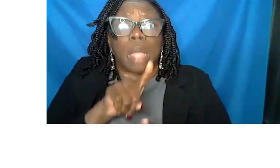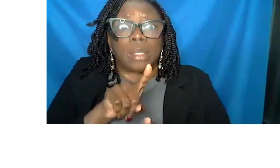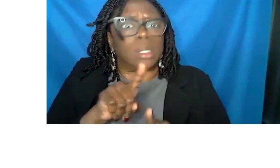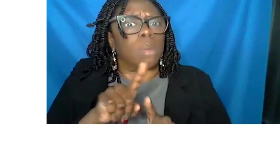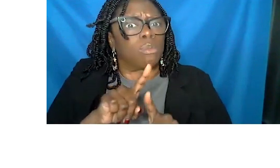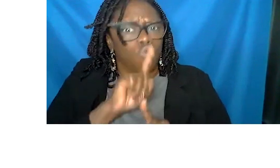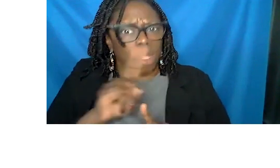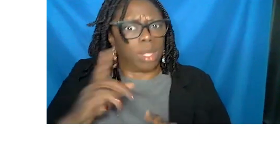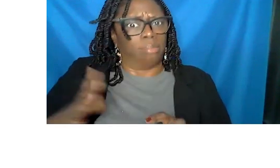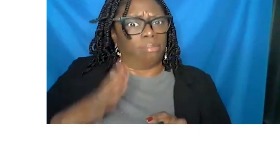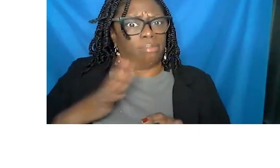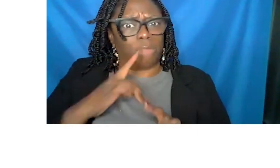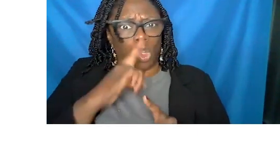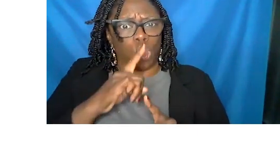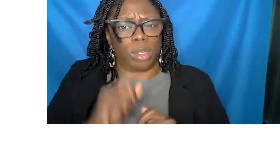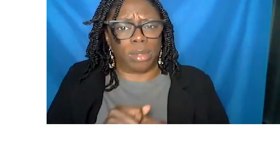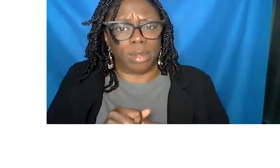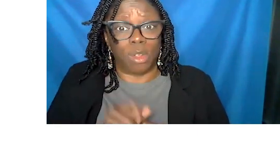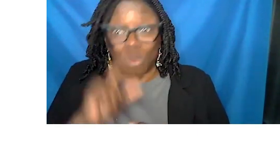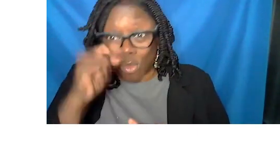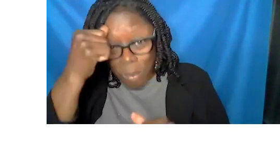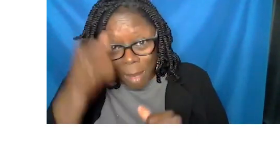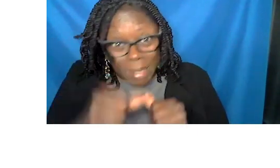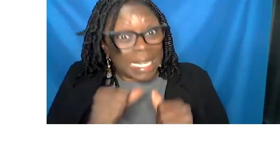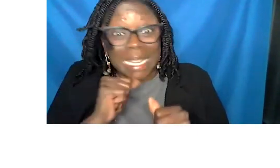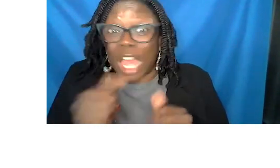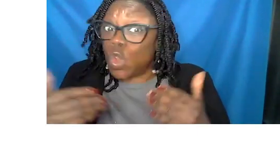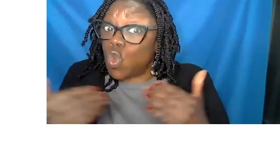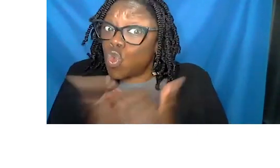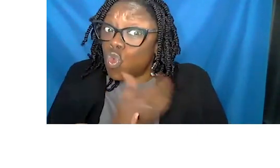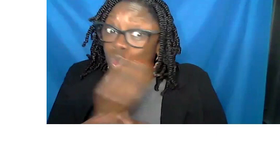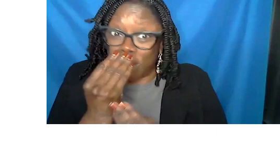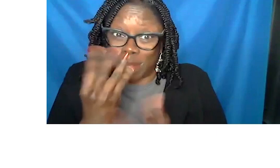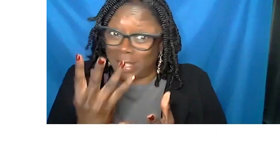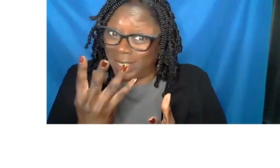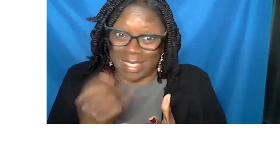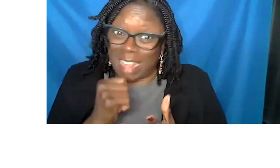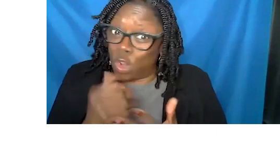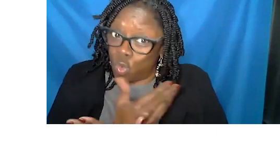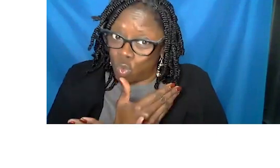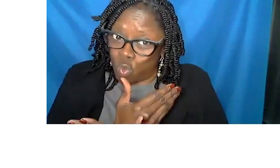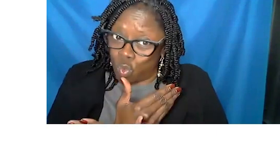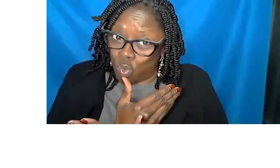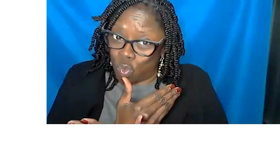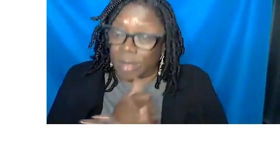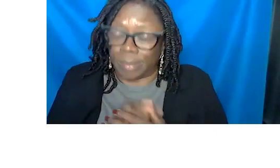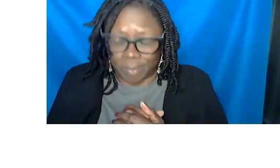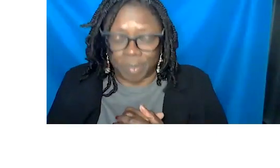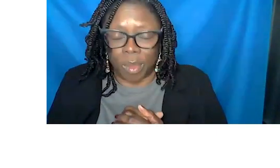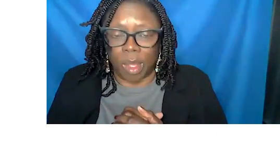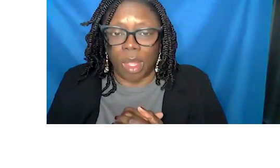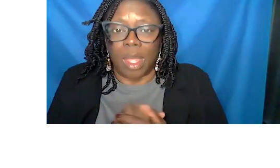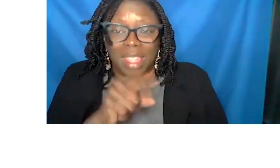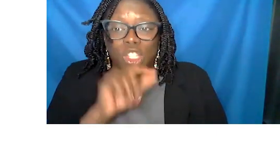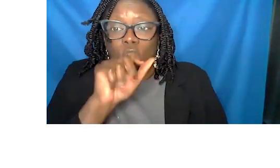Again, you want to be careful to say that it's not generating new information. That's actually a totally different type of AI called artificial general